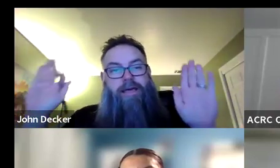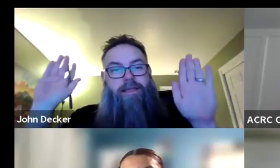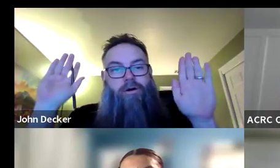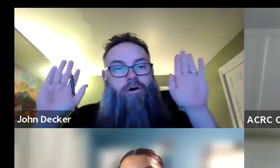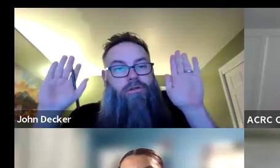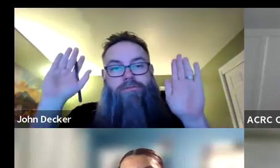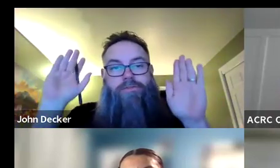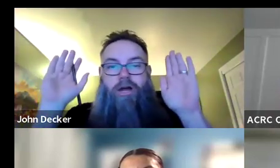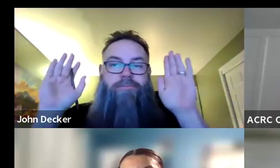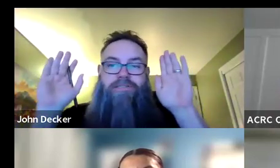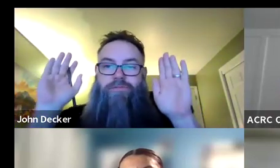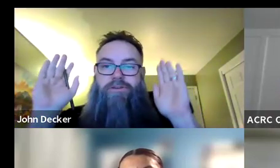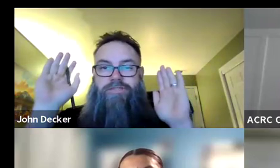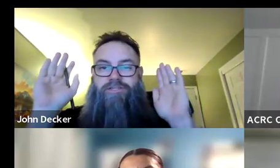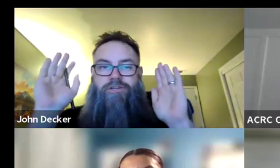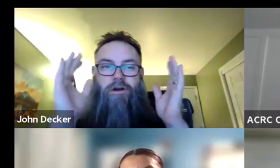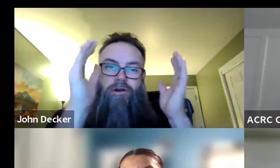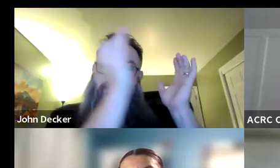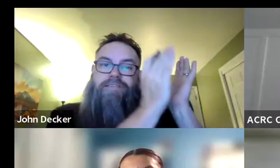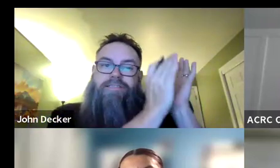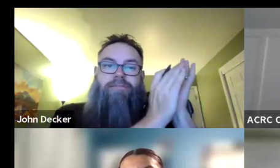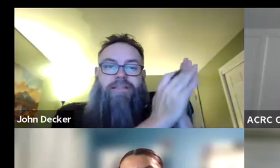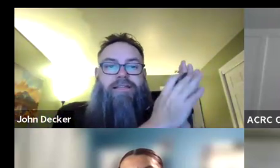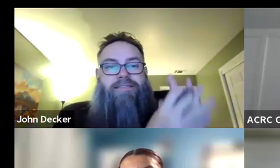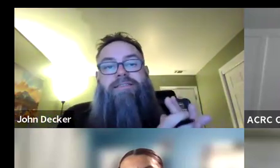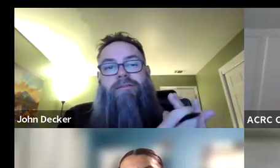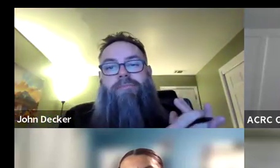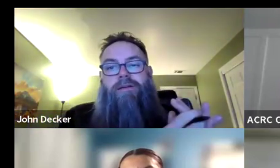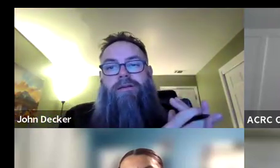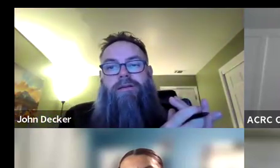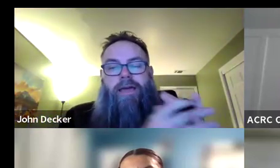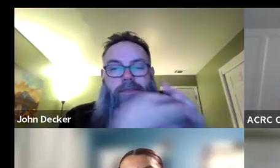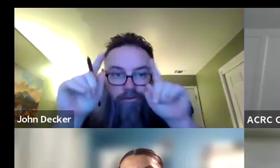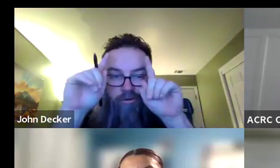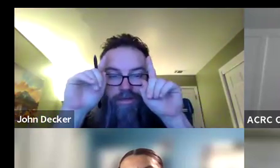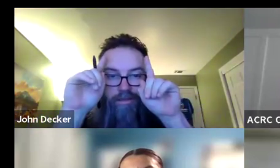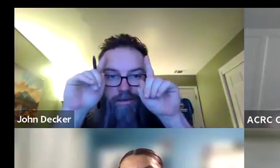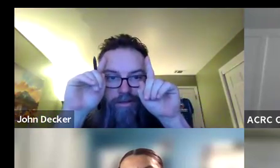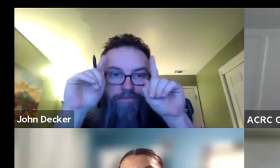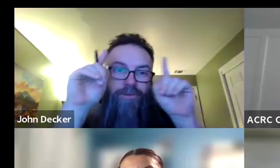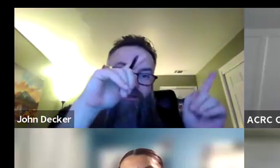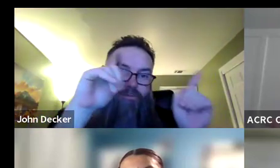is that all of the documents for vendorization are going to be saved in that system. And there